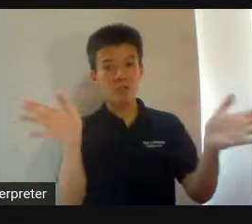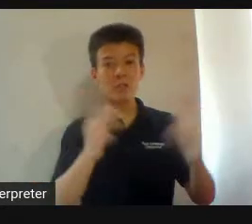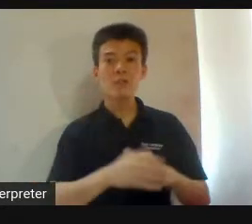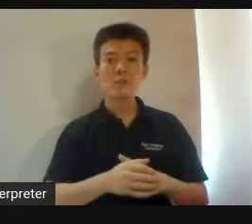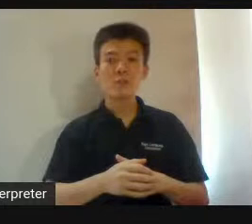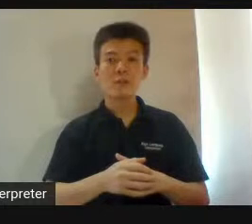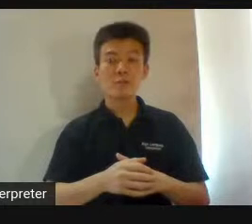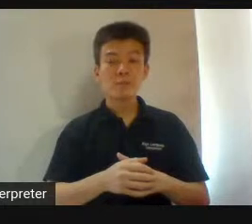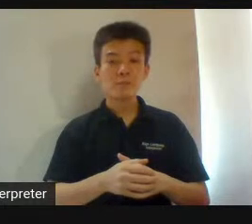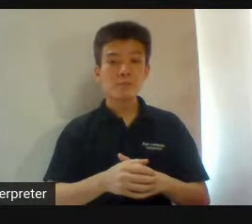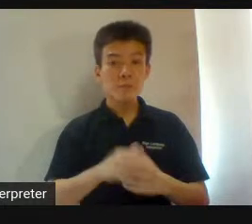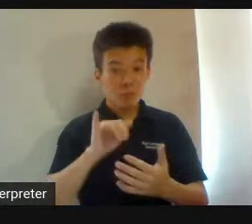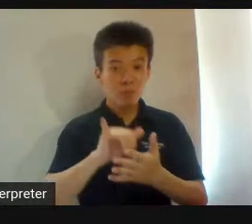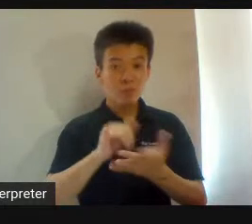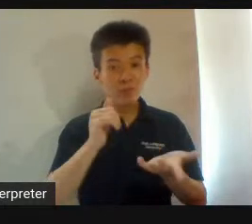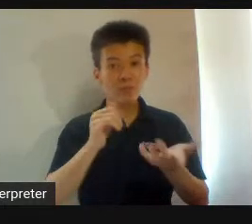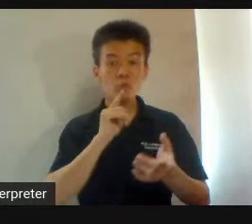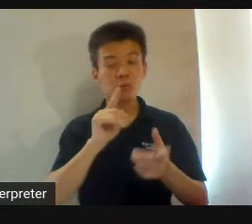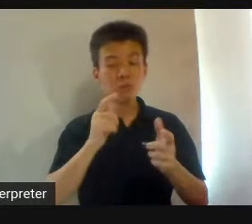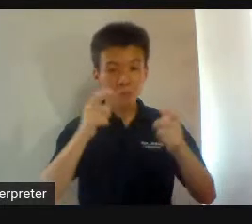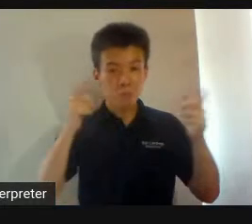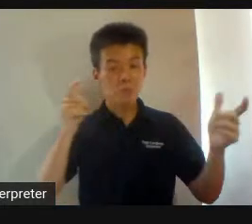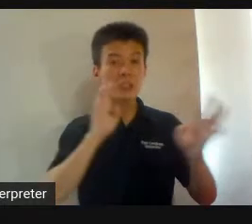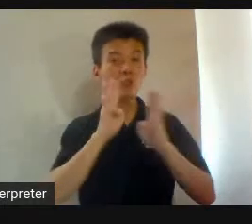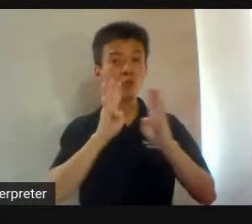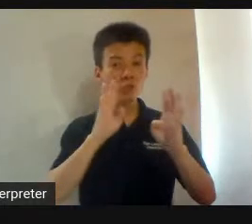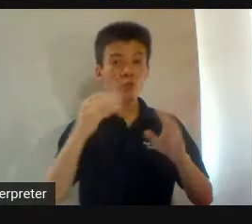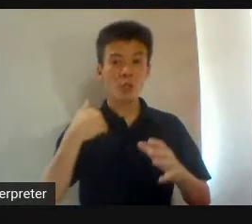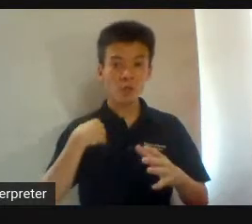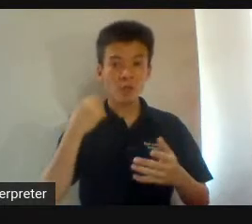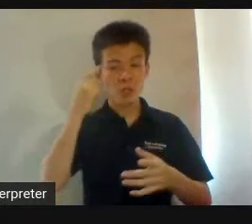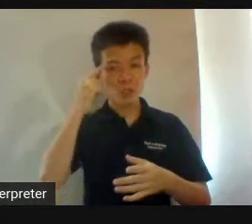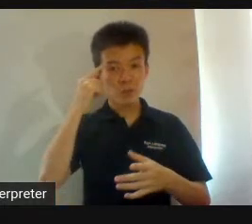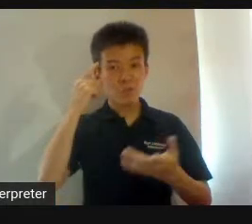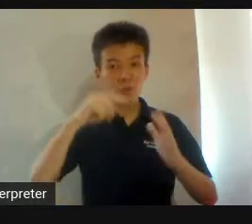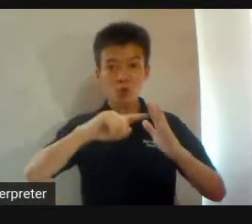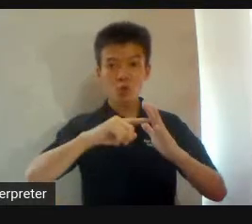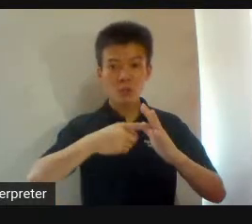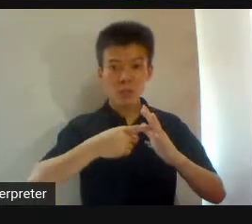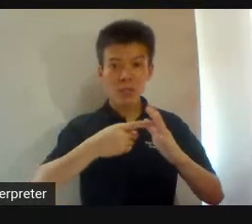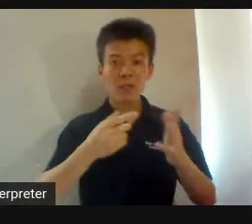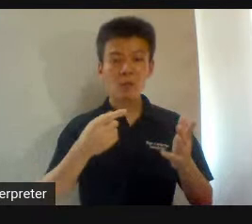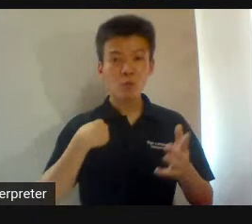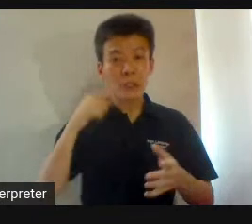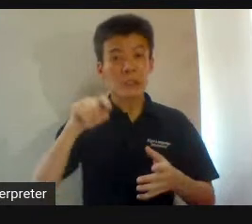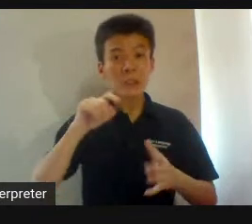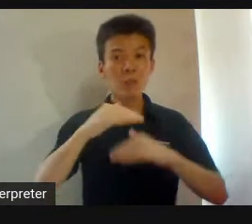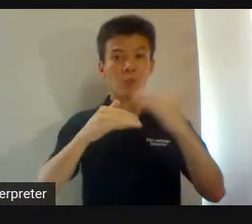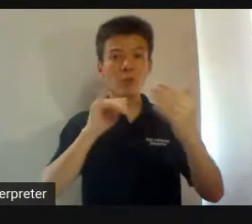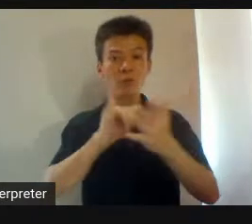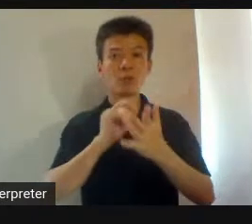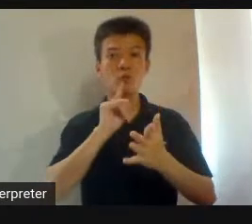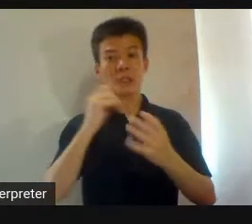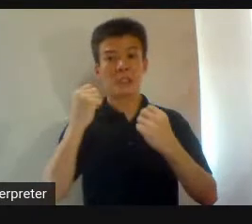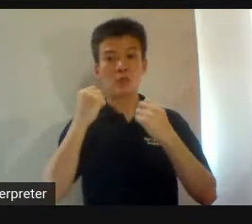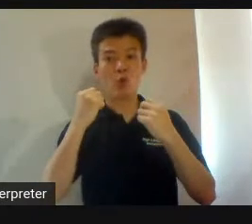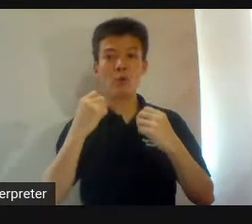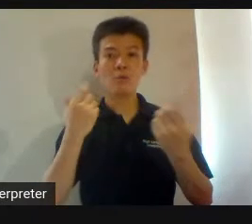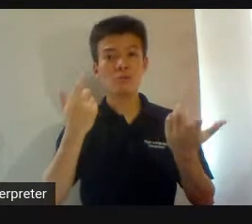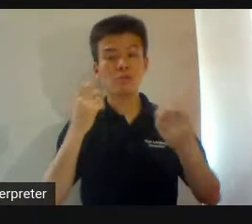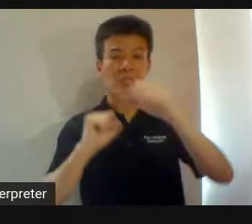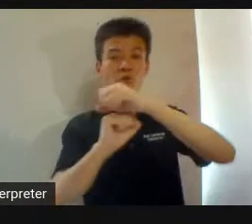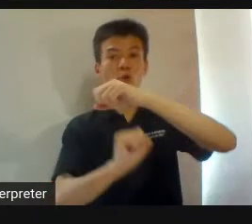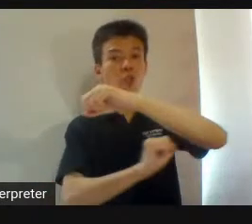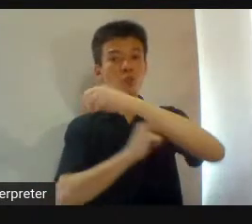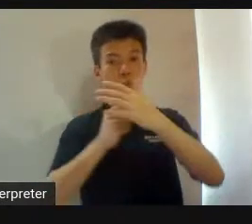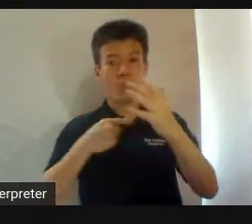And it's a really big conversation to have. So I think to start it, we need to build a really strong foundation